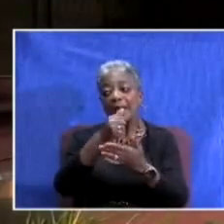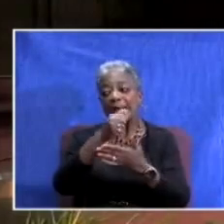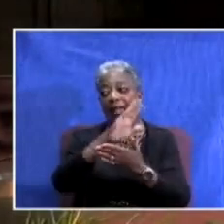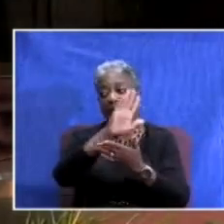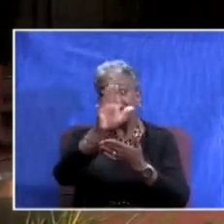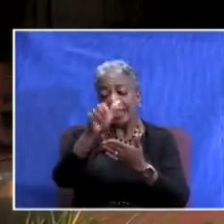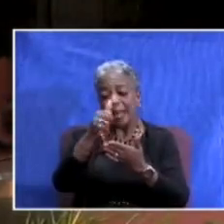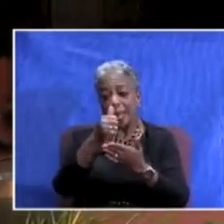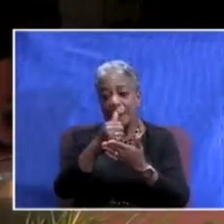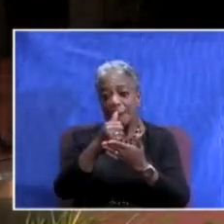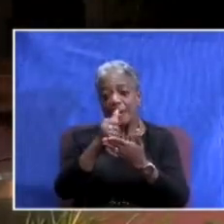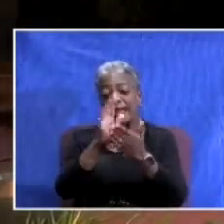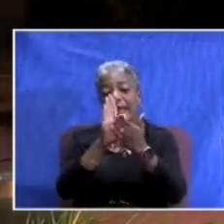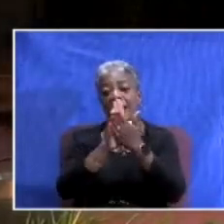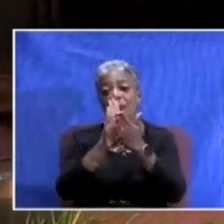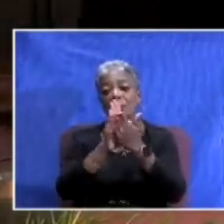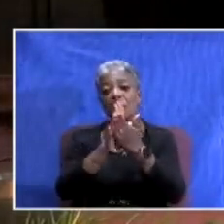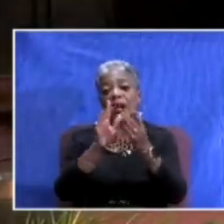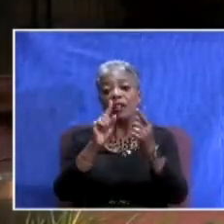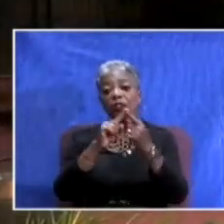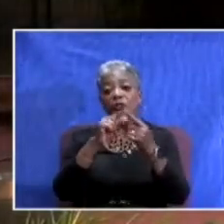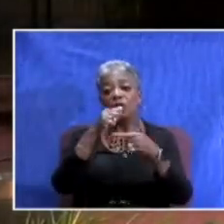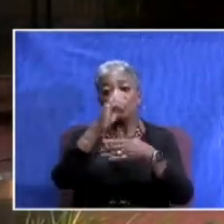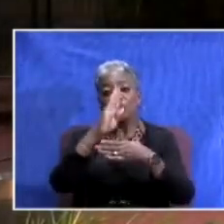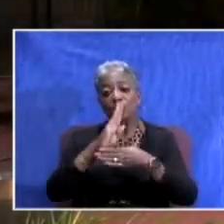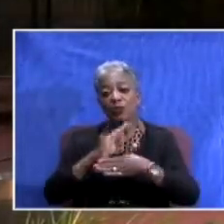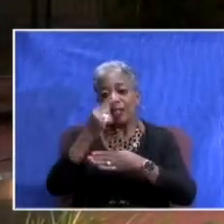God for peace.